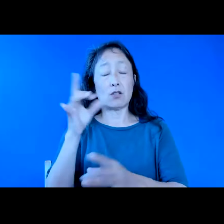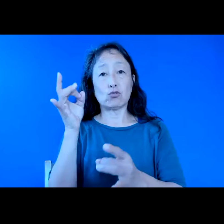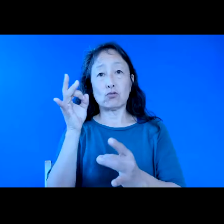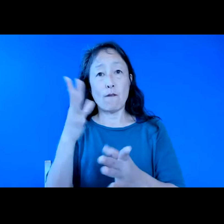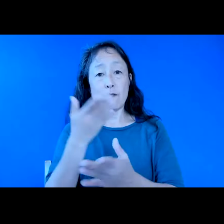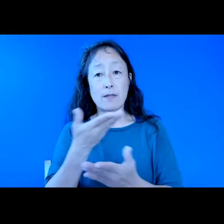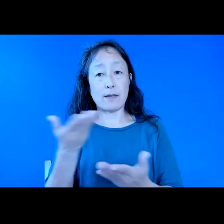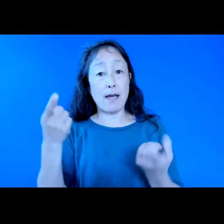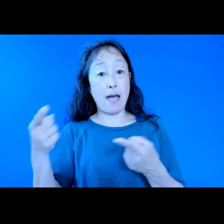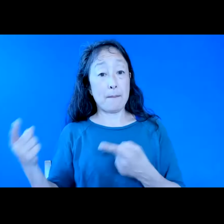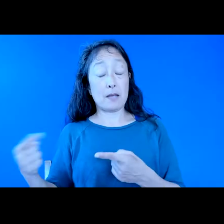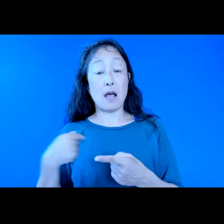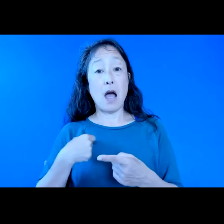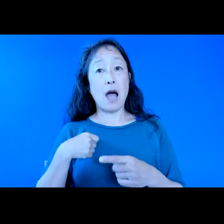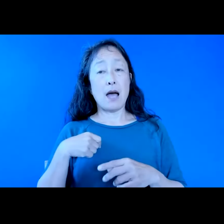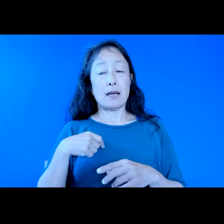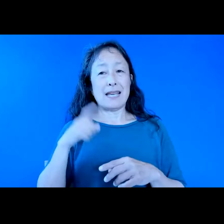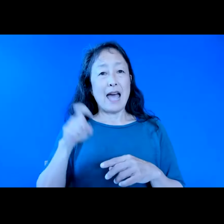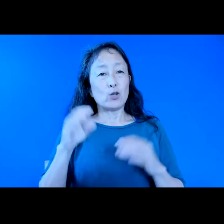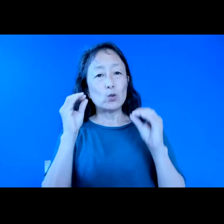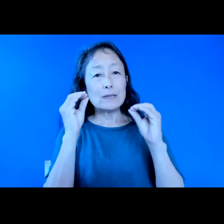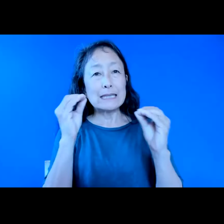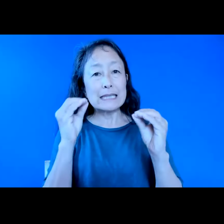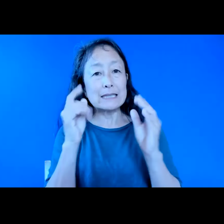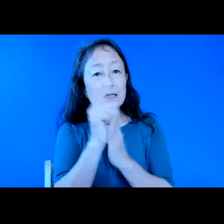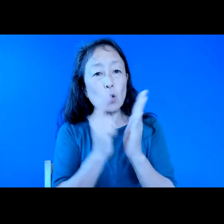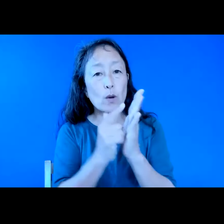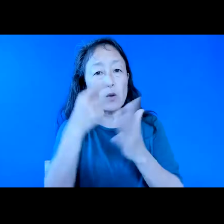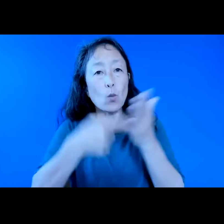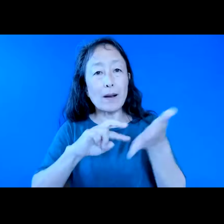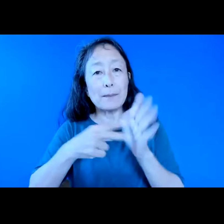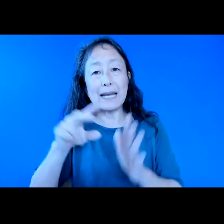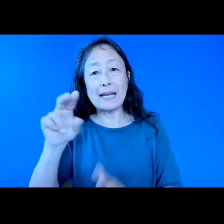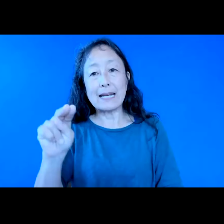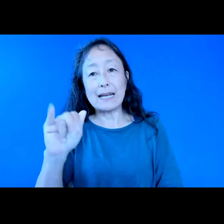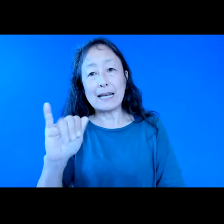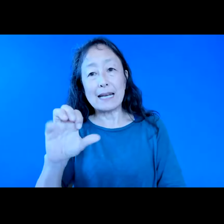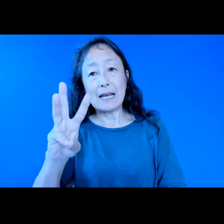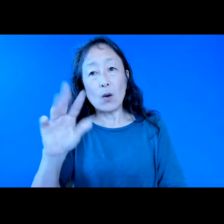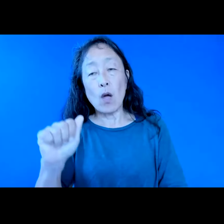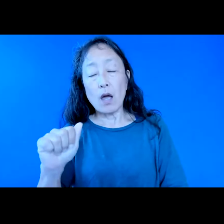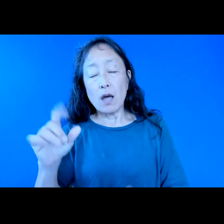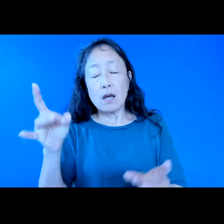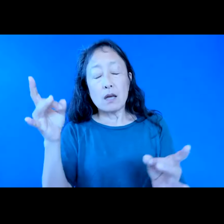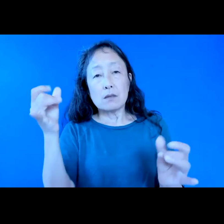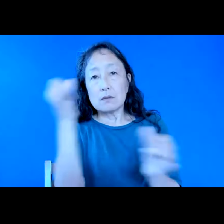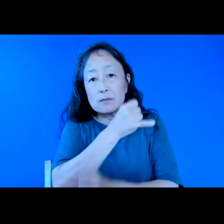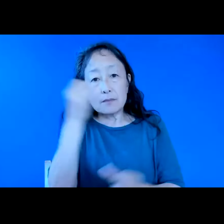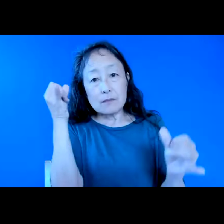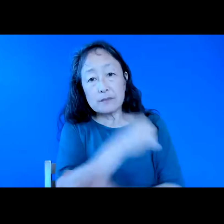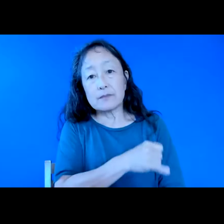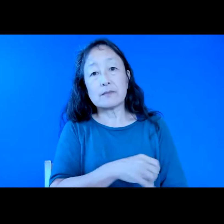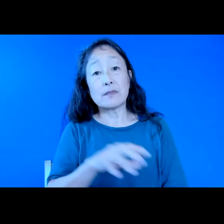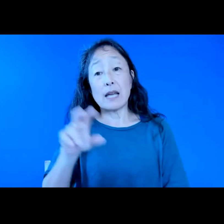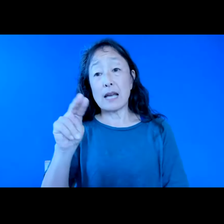sitting here and I had to teach these attorneys what NICWA was, which was just crazy to me. That